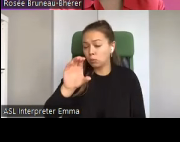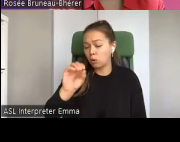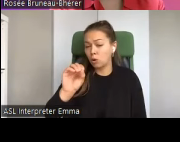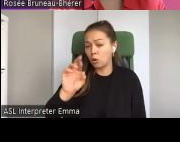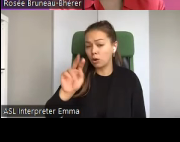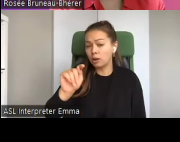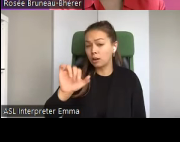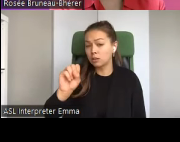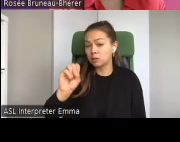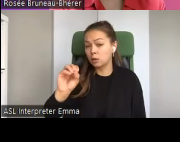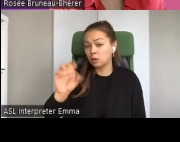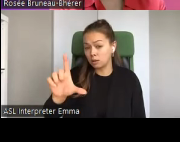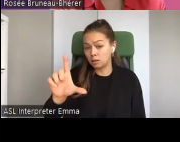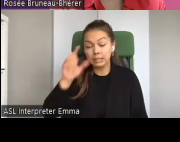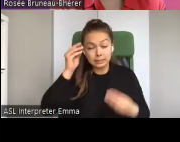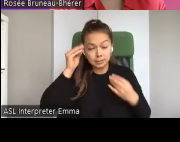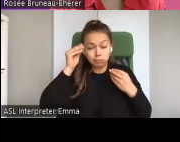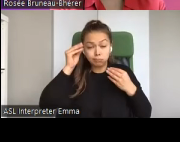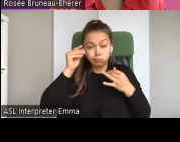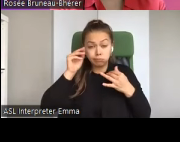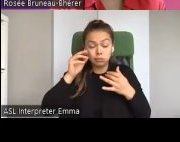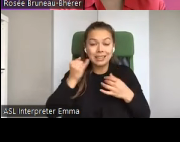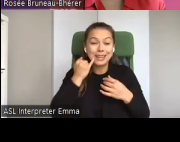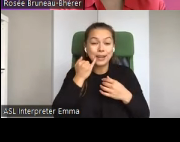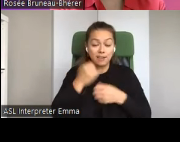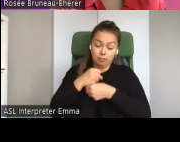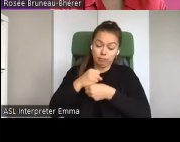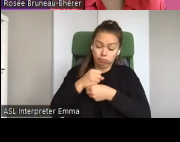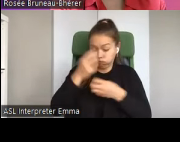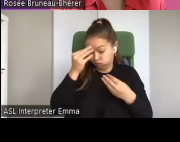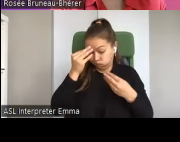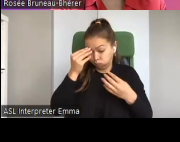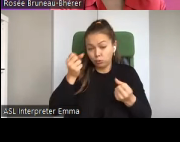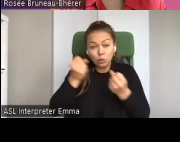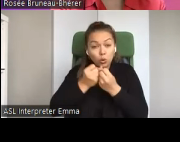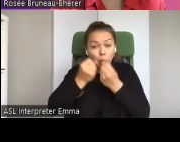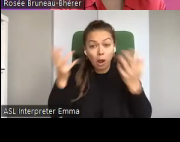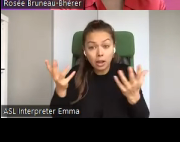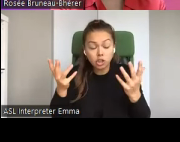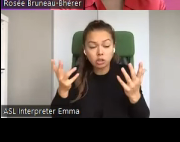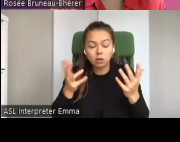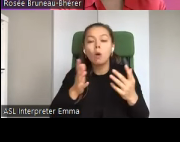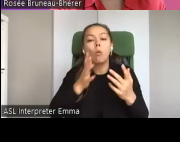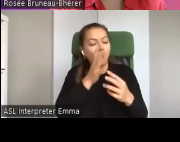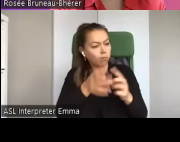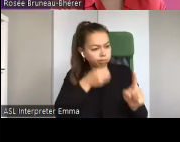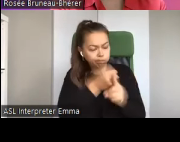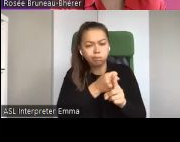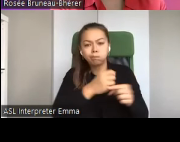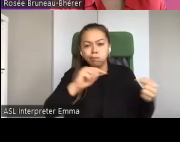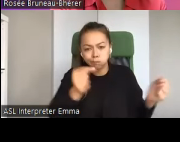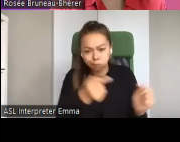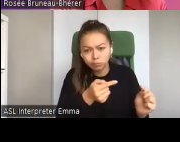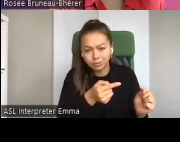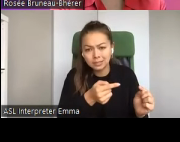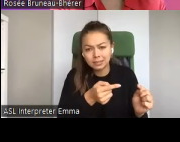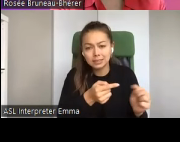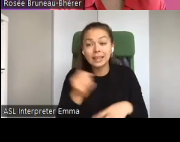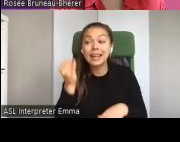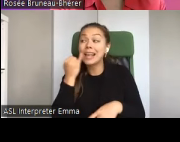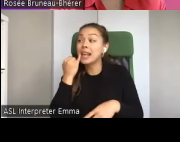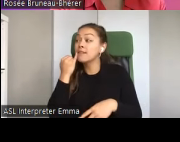if we're actually in danger, you know, it helps us to run away. But unfortunately, what does it do to a child's brain when